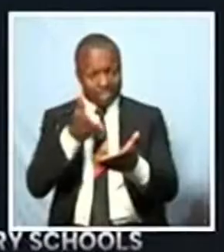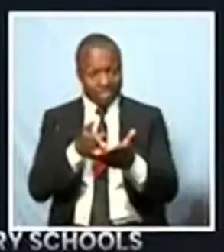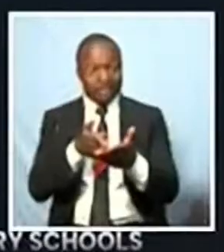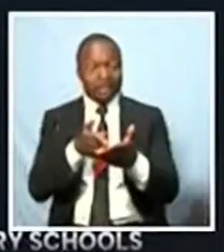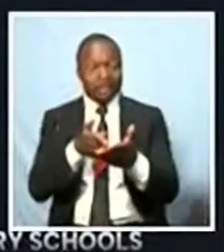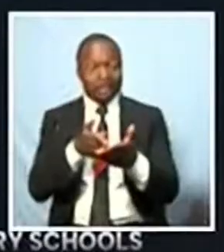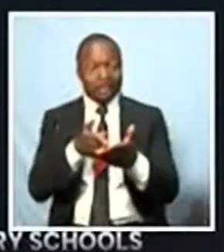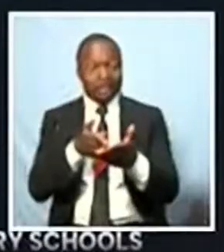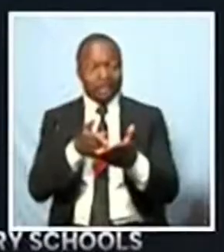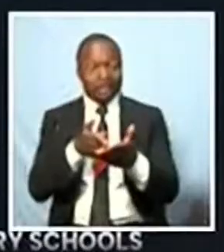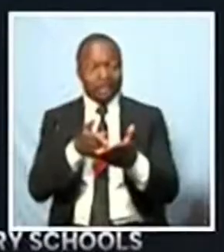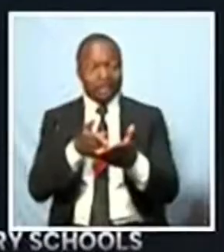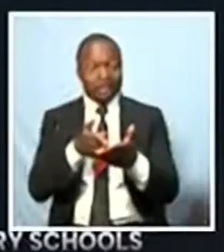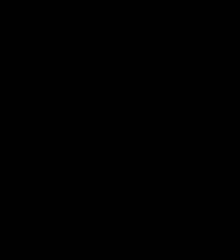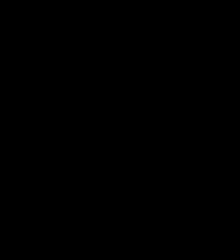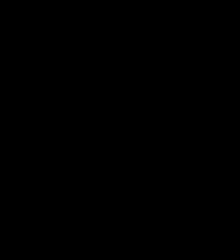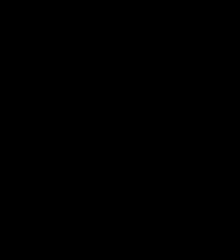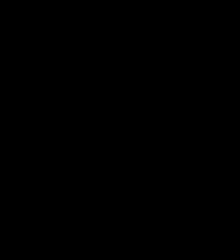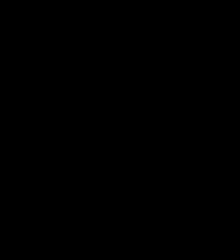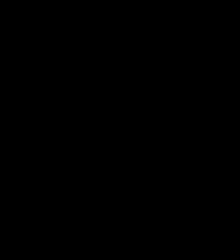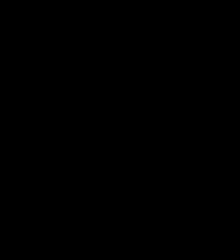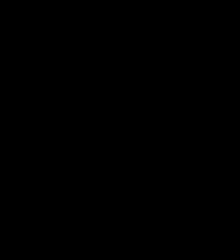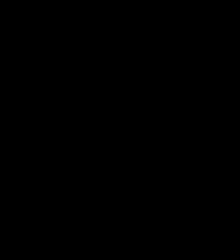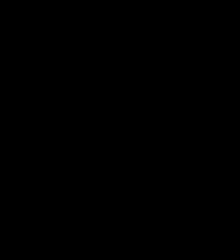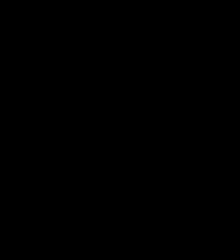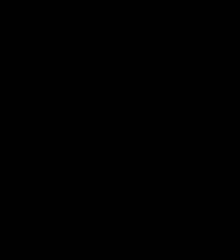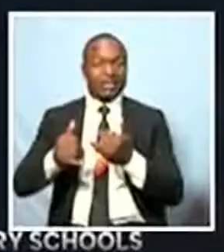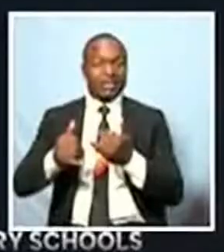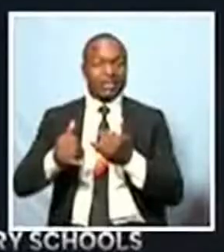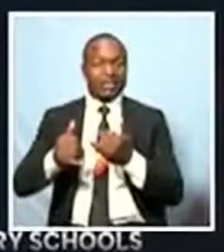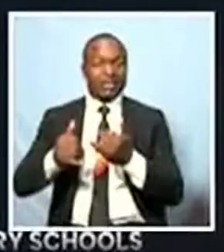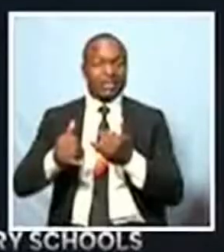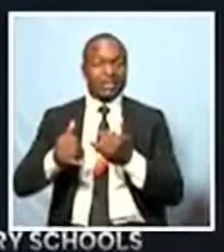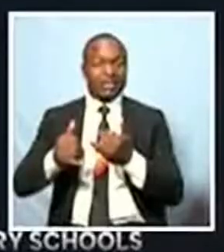out the last year, this is a 2020,